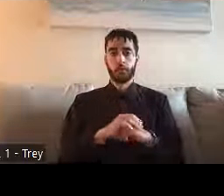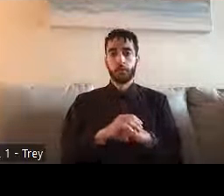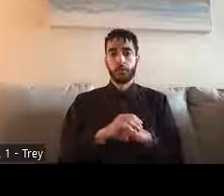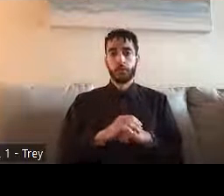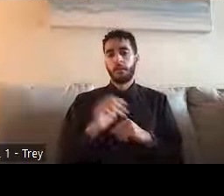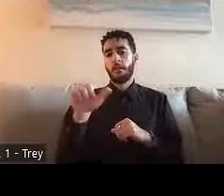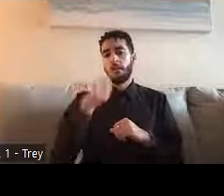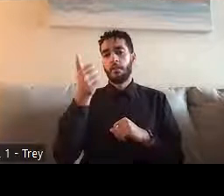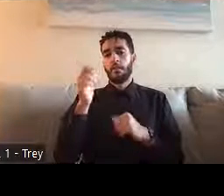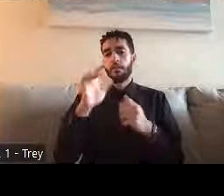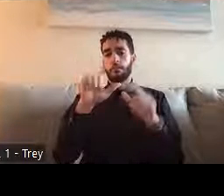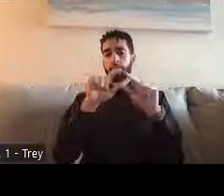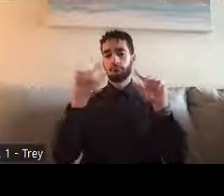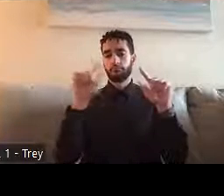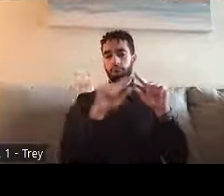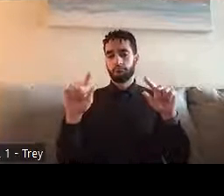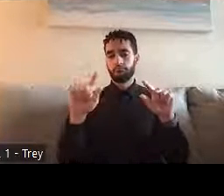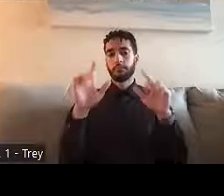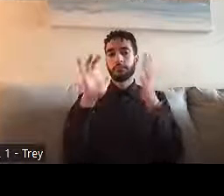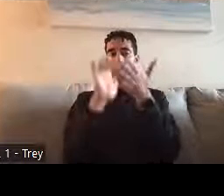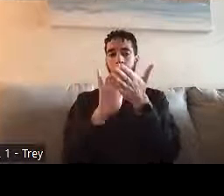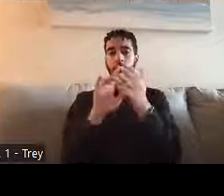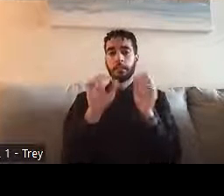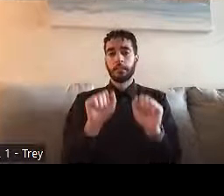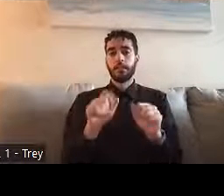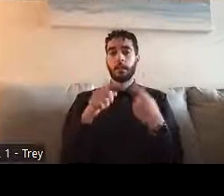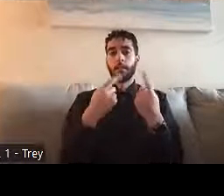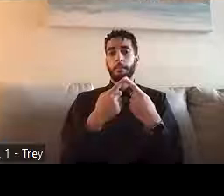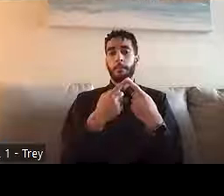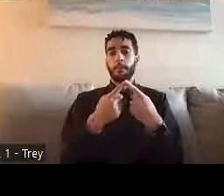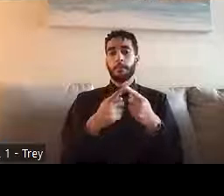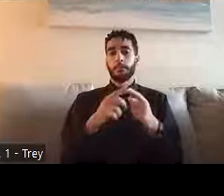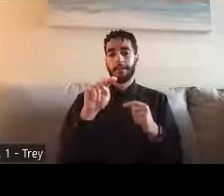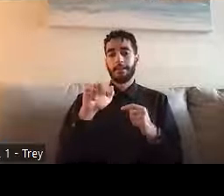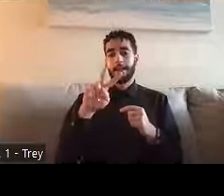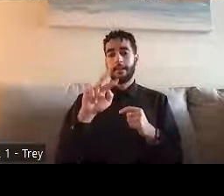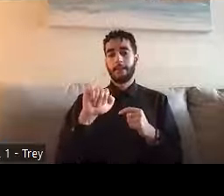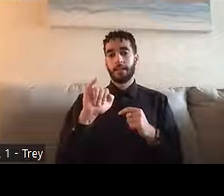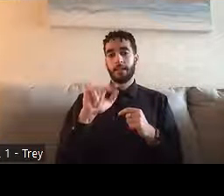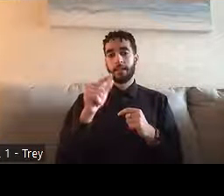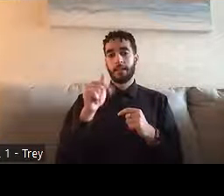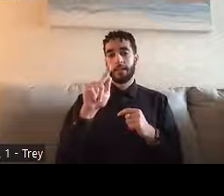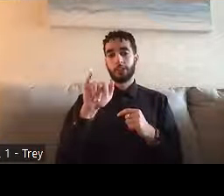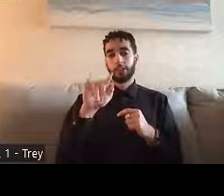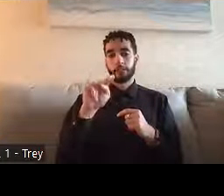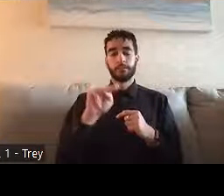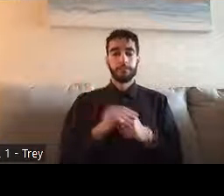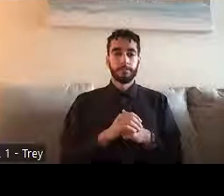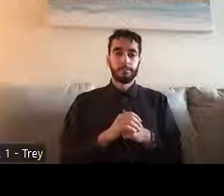that provide some information about navigation through the site. Next slide, please.